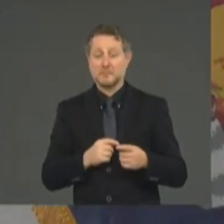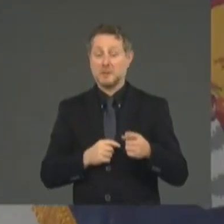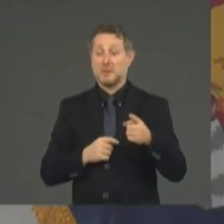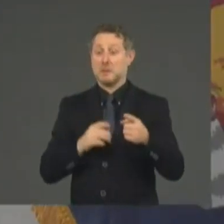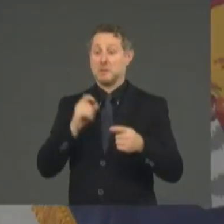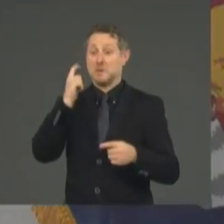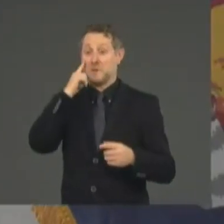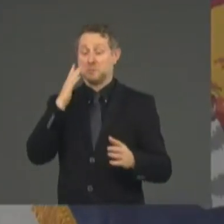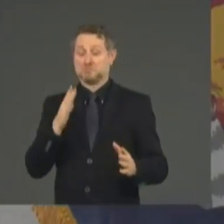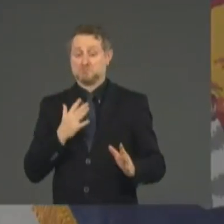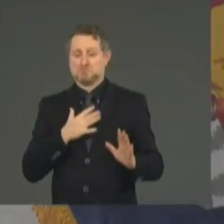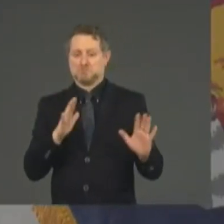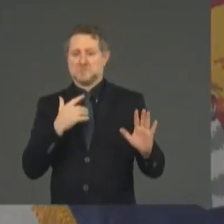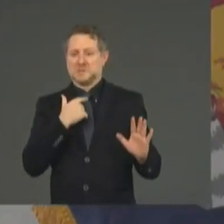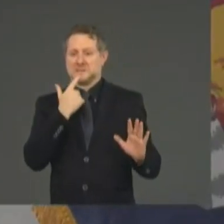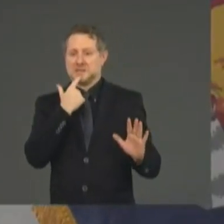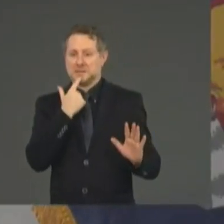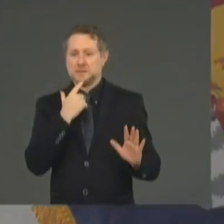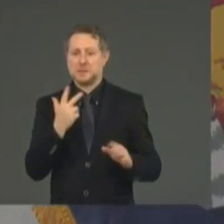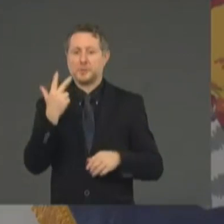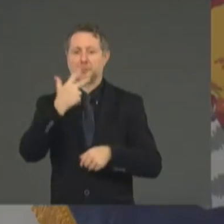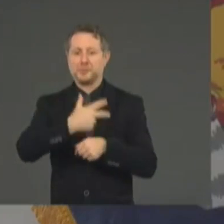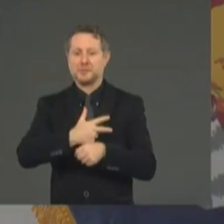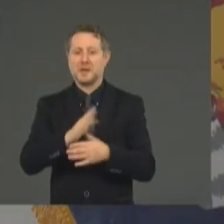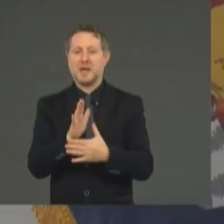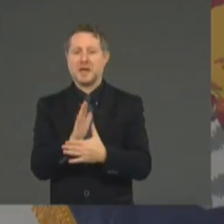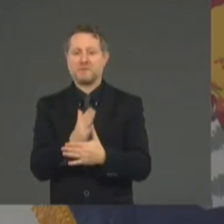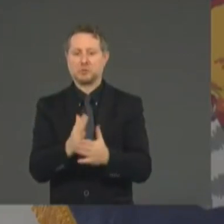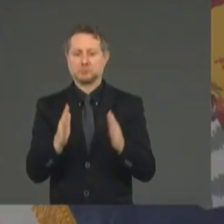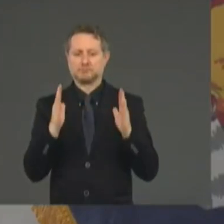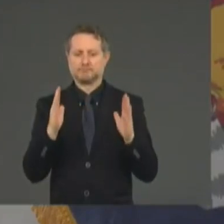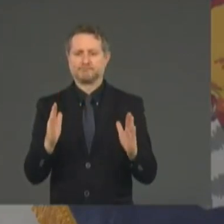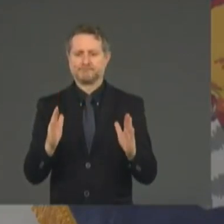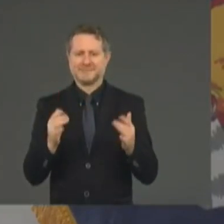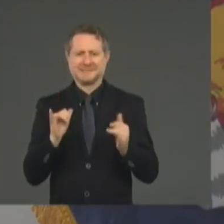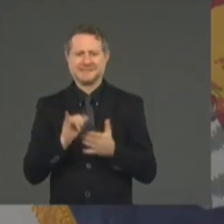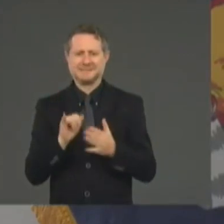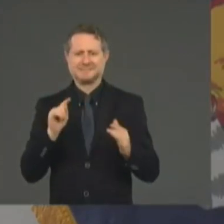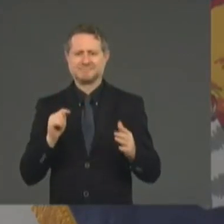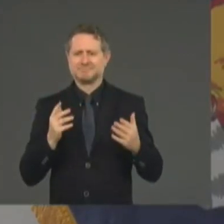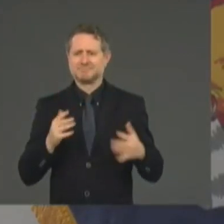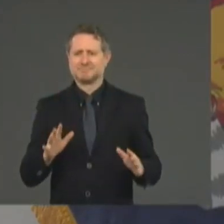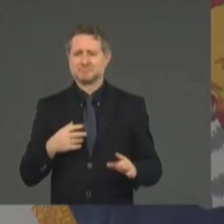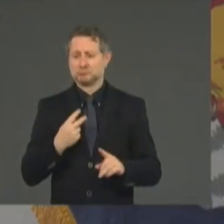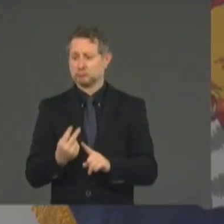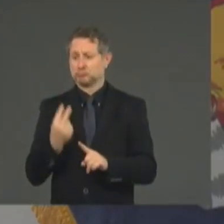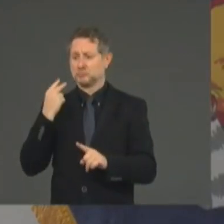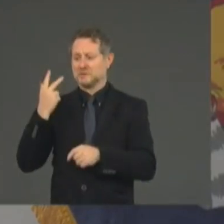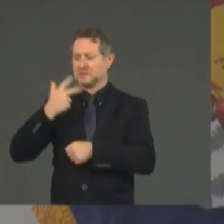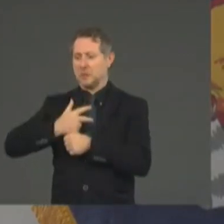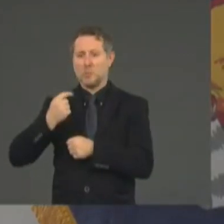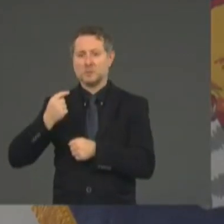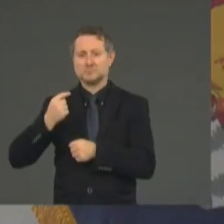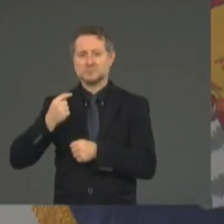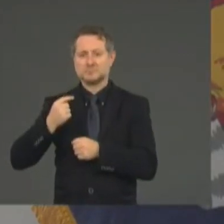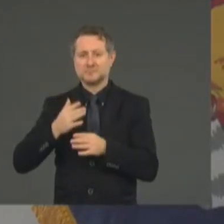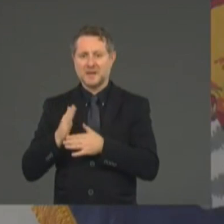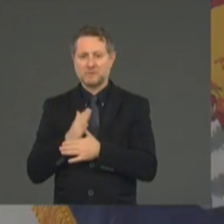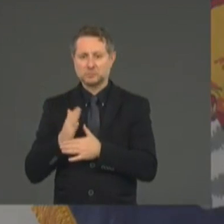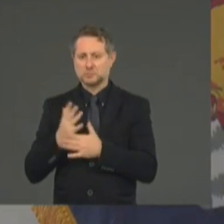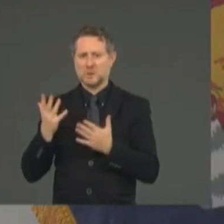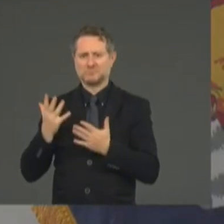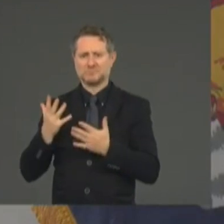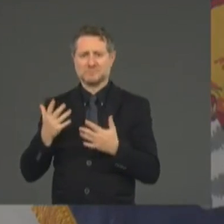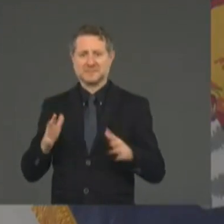A 3-day rolling average is a 3-day rolling average going back 3 days from today,